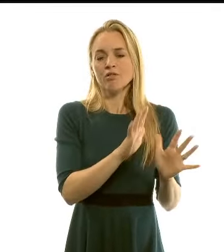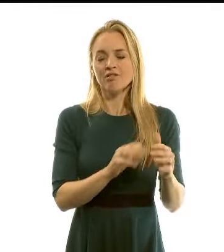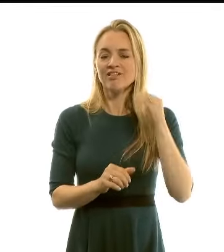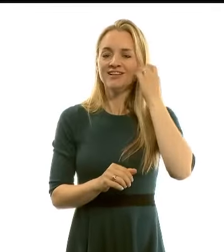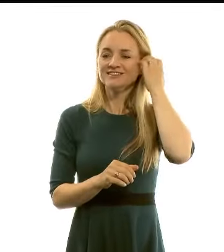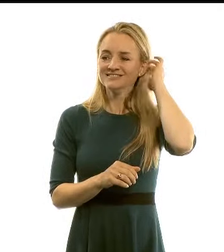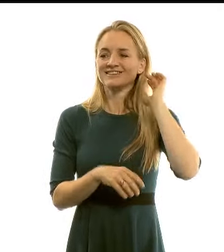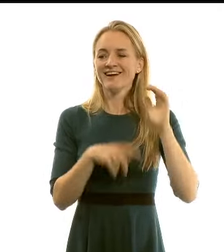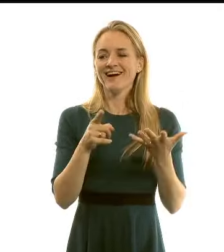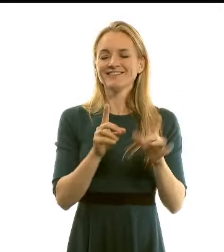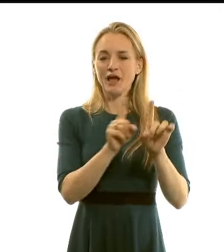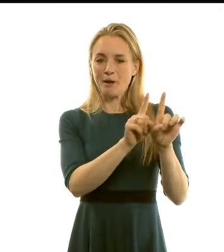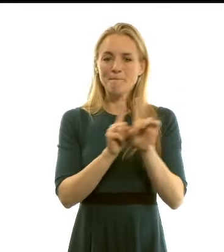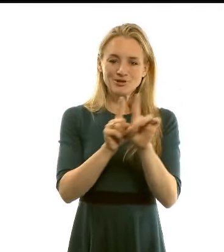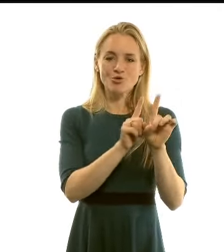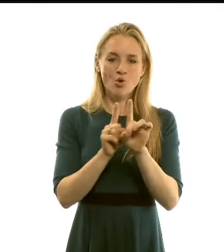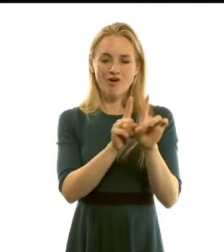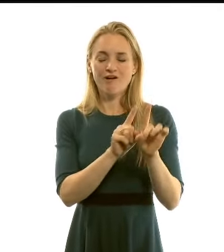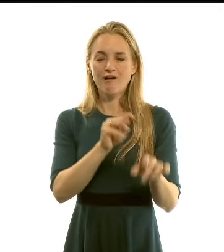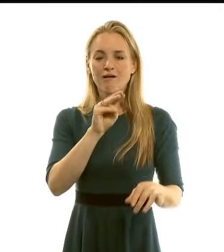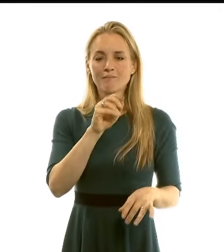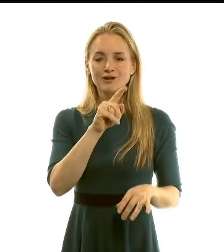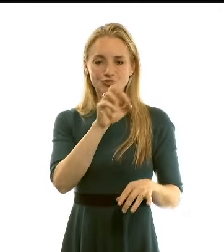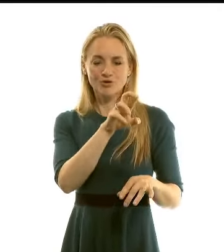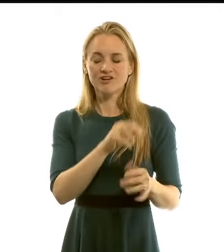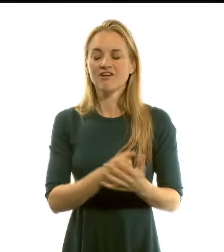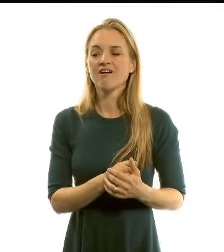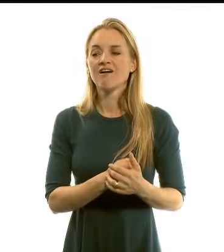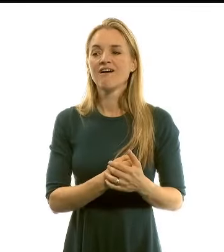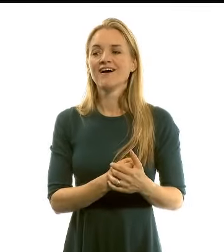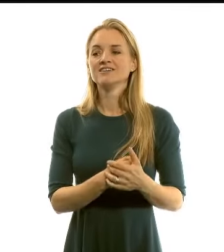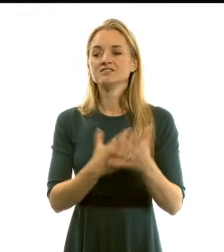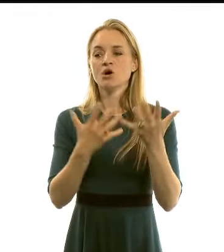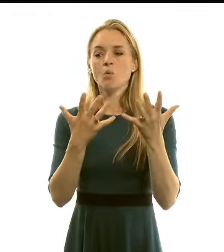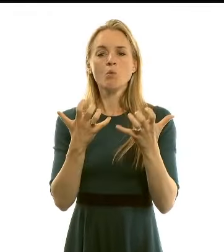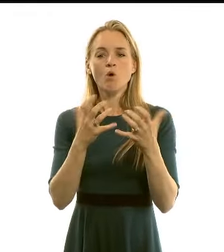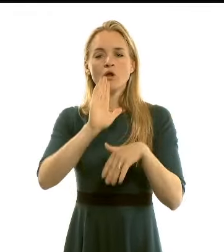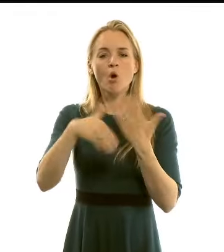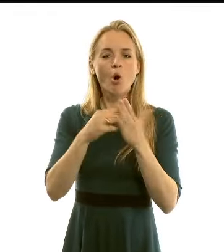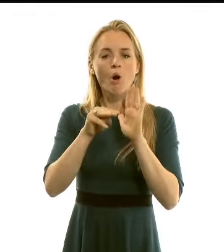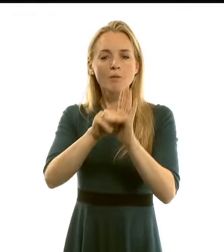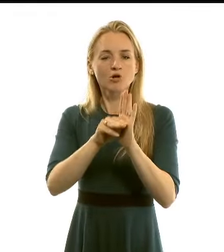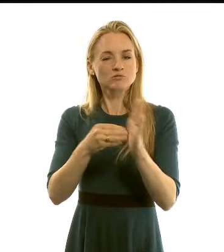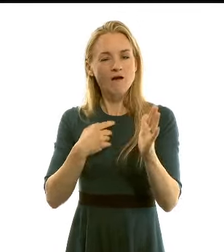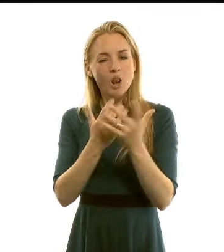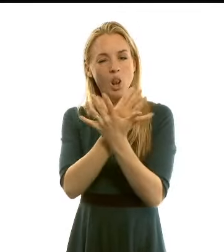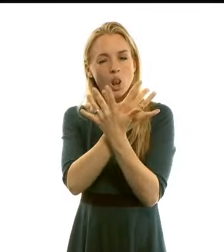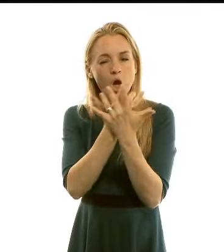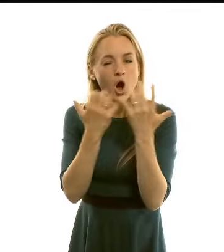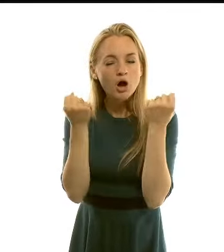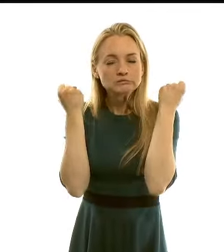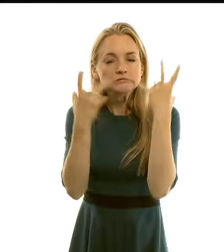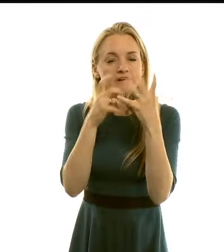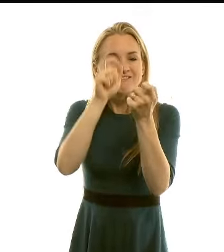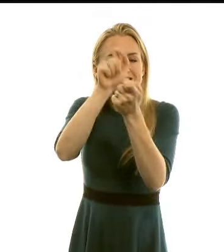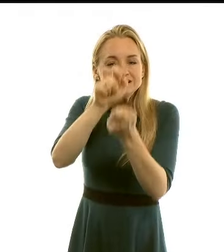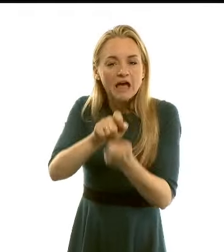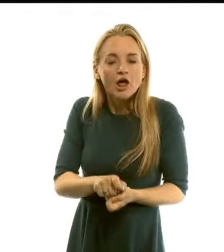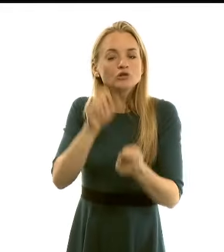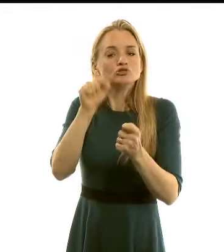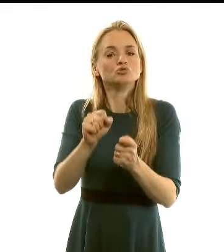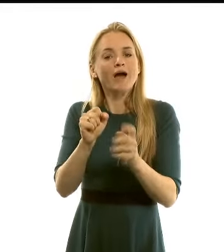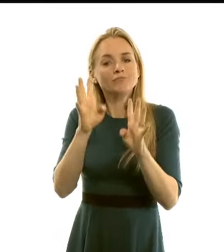to Very realistic. Yeah. So yeah, we wanted to pack these models with like as many details as possible so that you can put on your own performance at home to